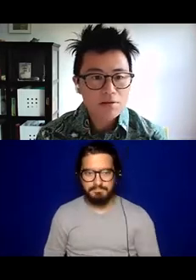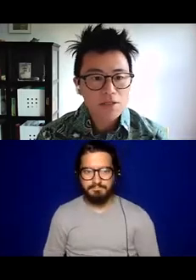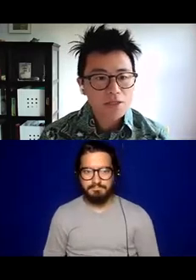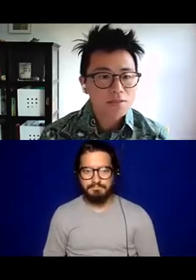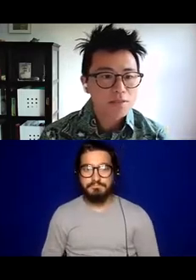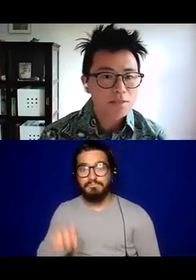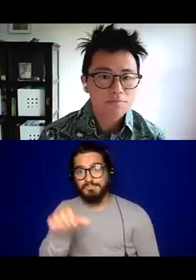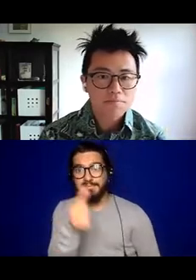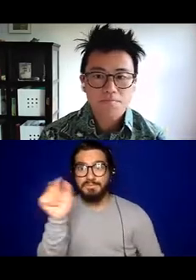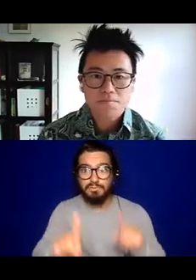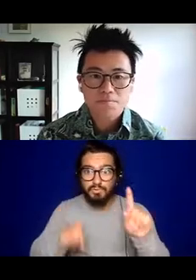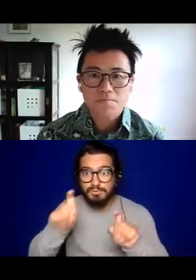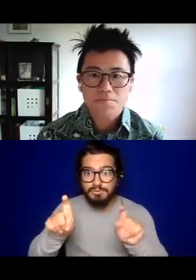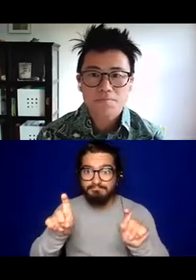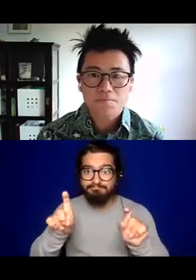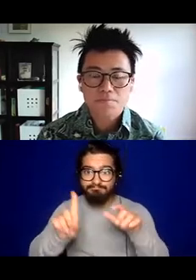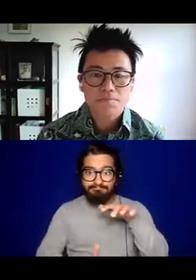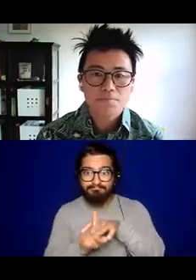Any other questions?